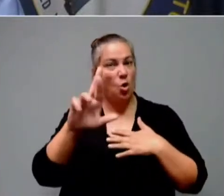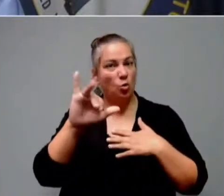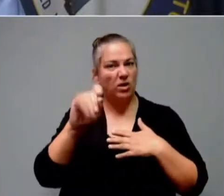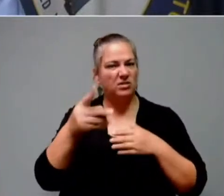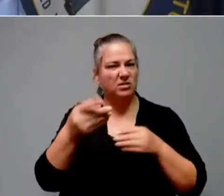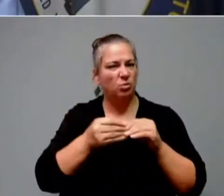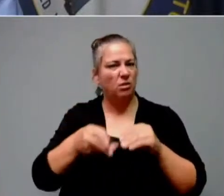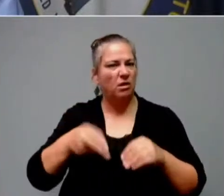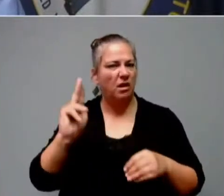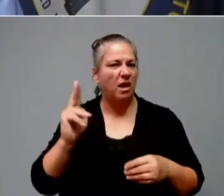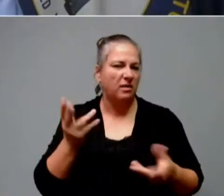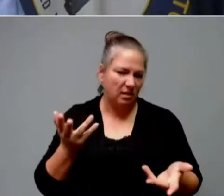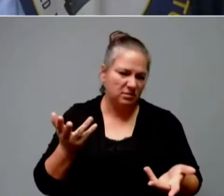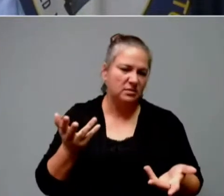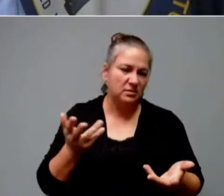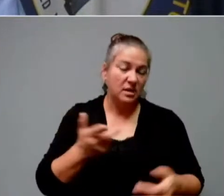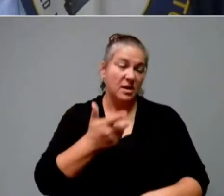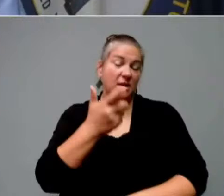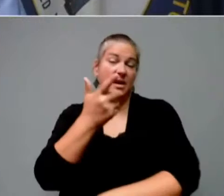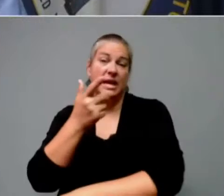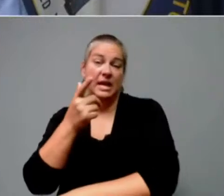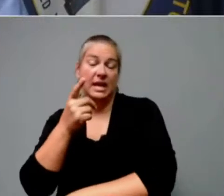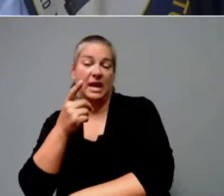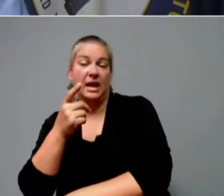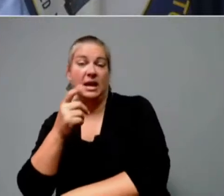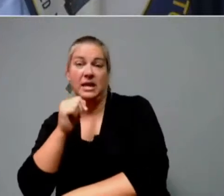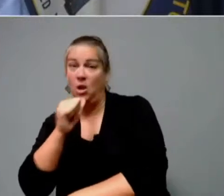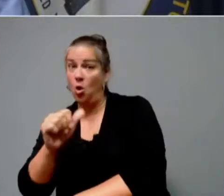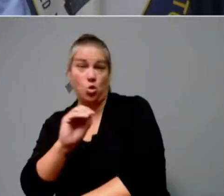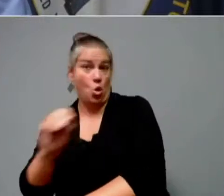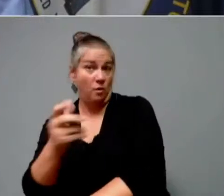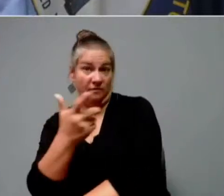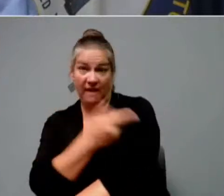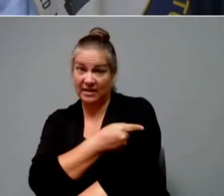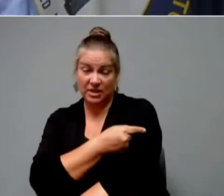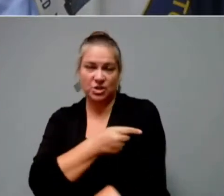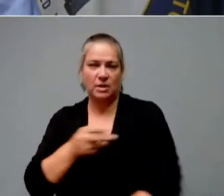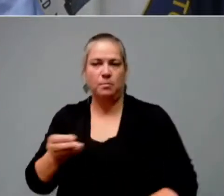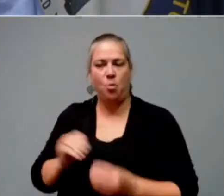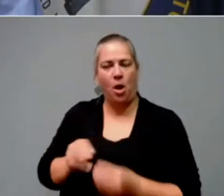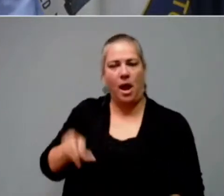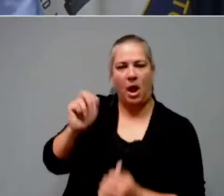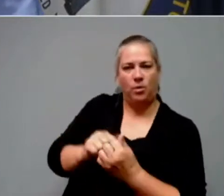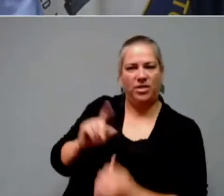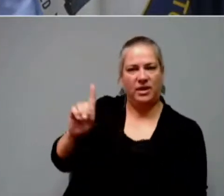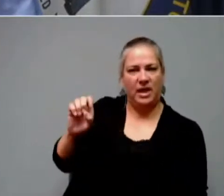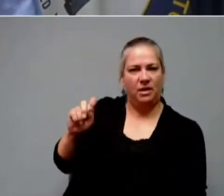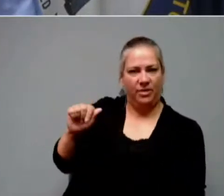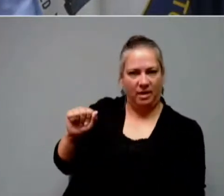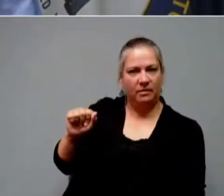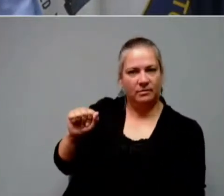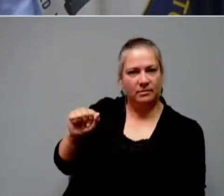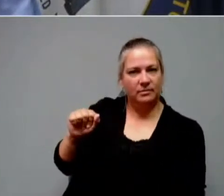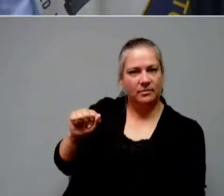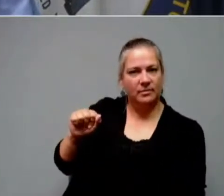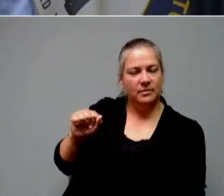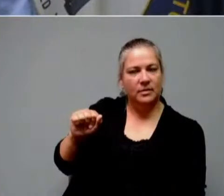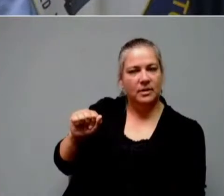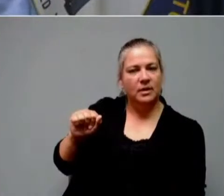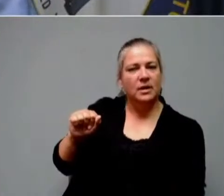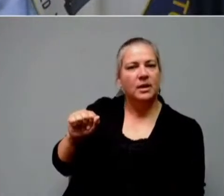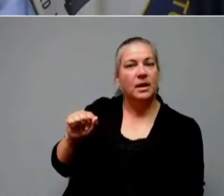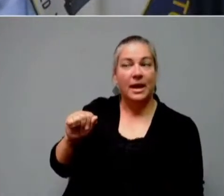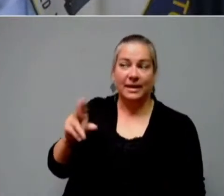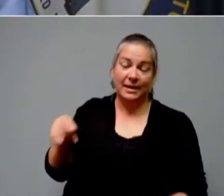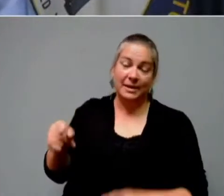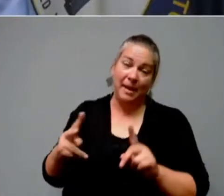both in unvaccinated, where your risk is much higher with Delta than it was before. And that is skews to younger population. We